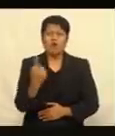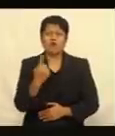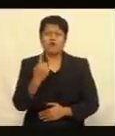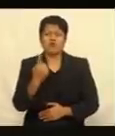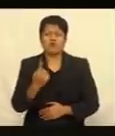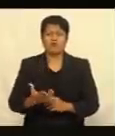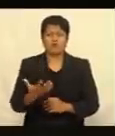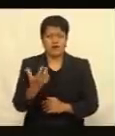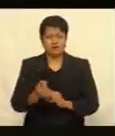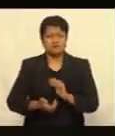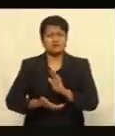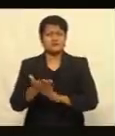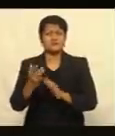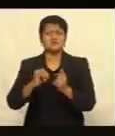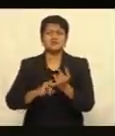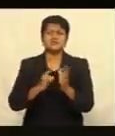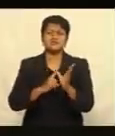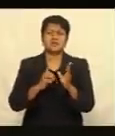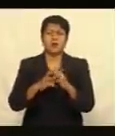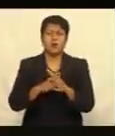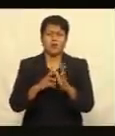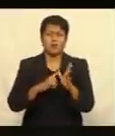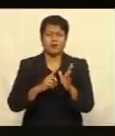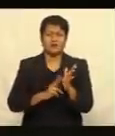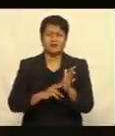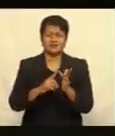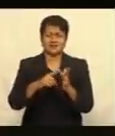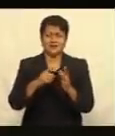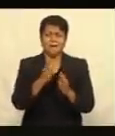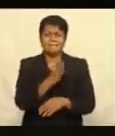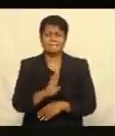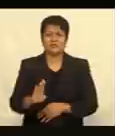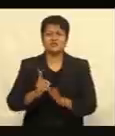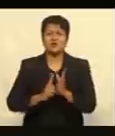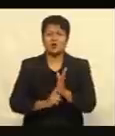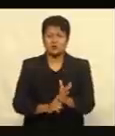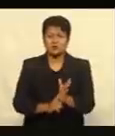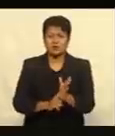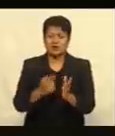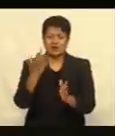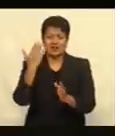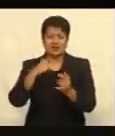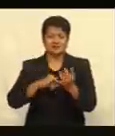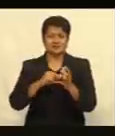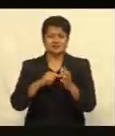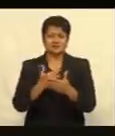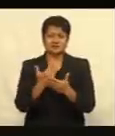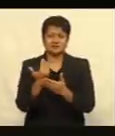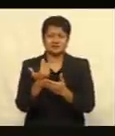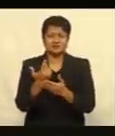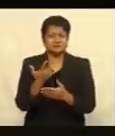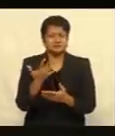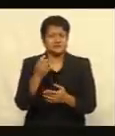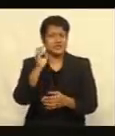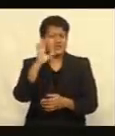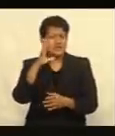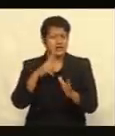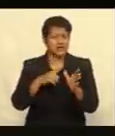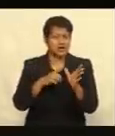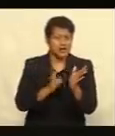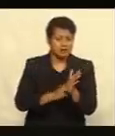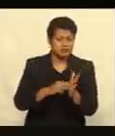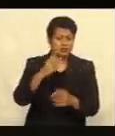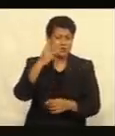been at Saweni Beach in Lautoka last Saturday, the 17th of April, around the hours of 10 a.m. to 3:30 p.m.